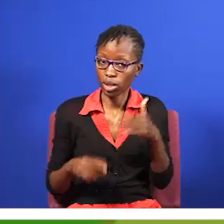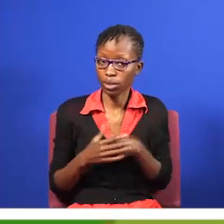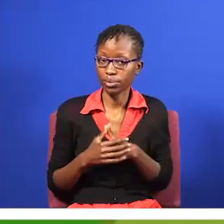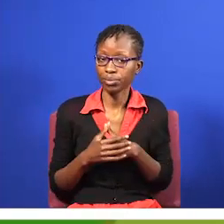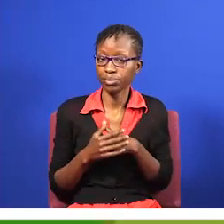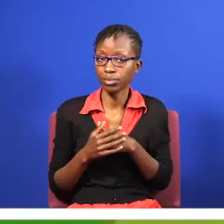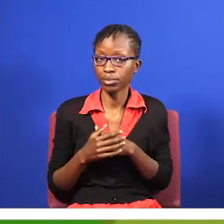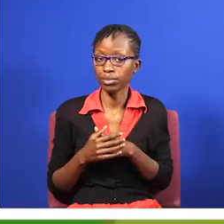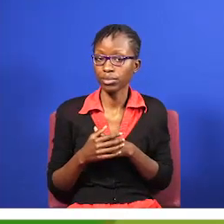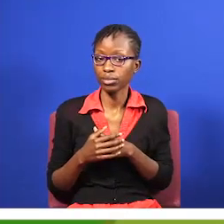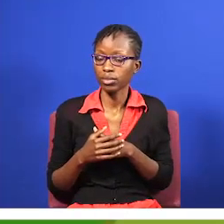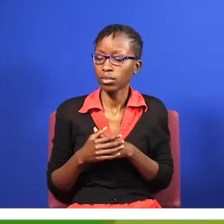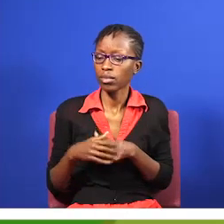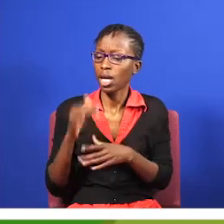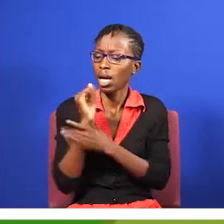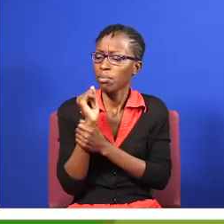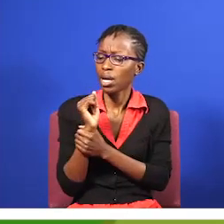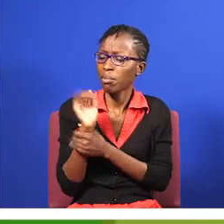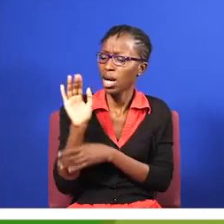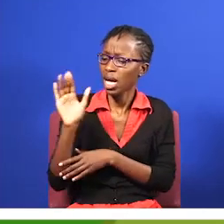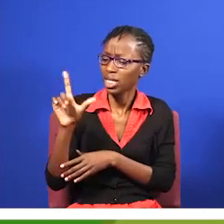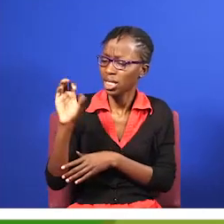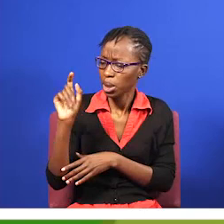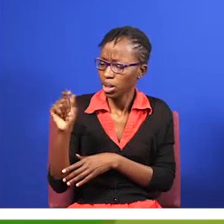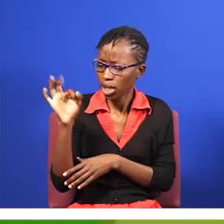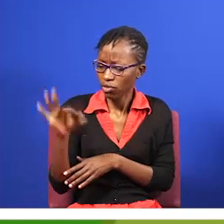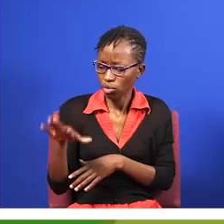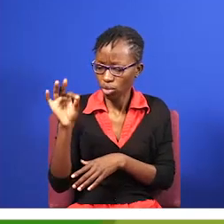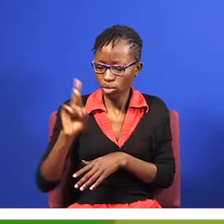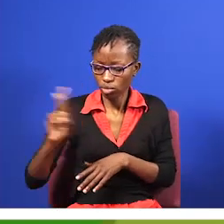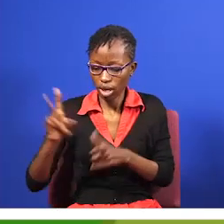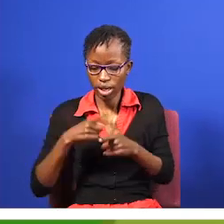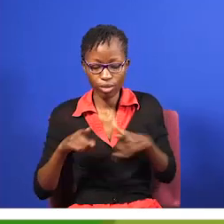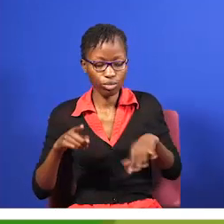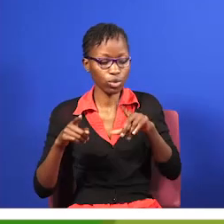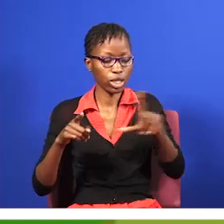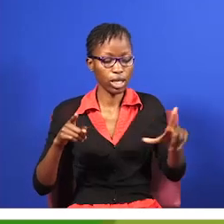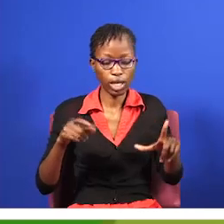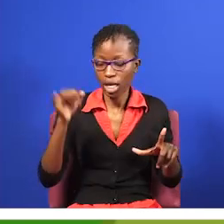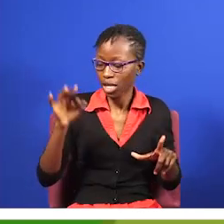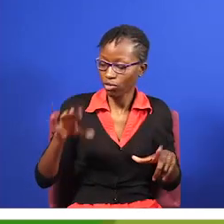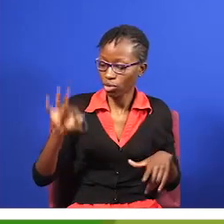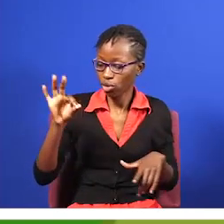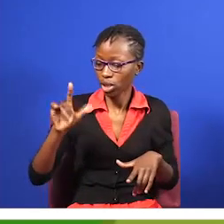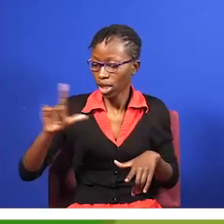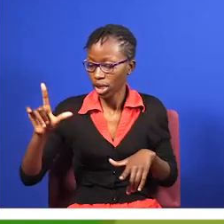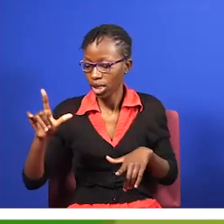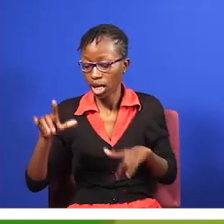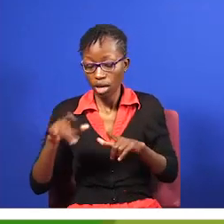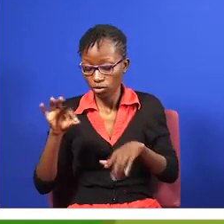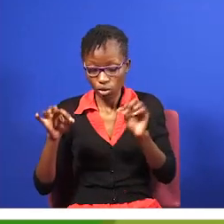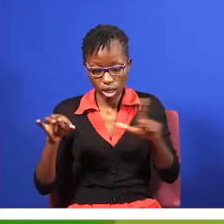has Lot. He told him, "If you choose the right, I'll choose the left. If you choose the